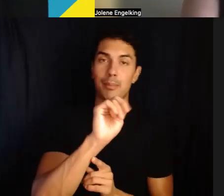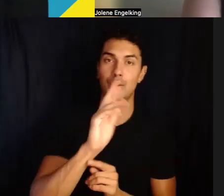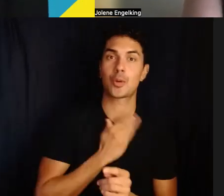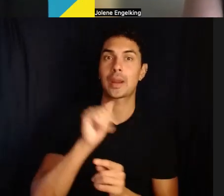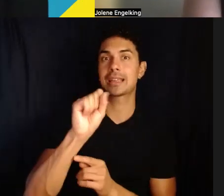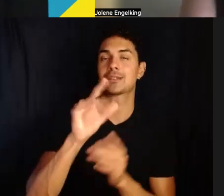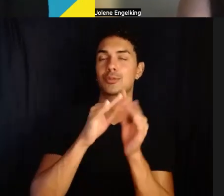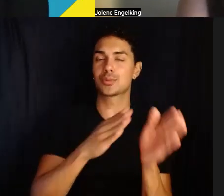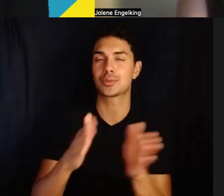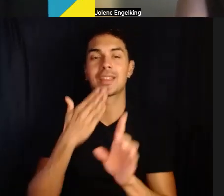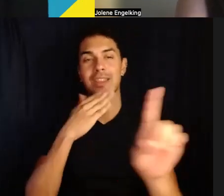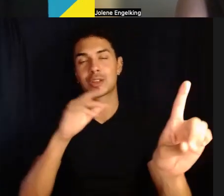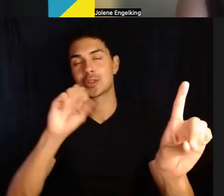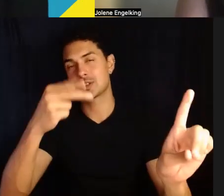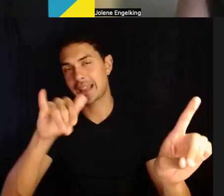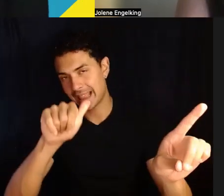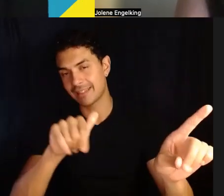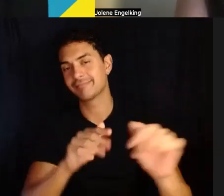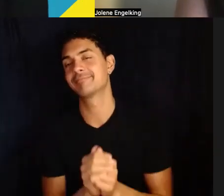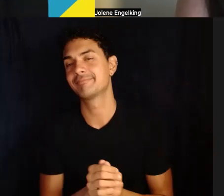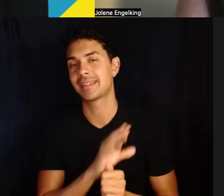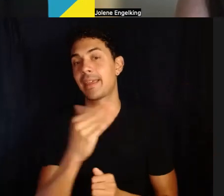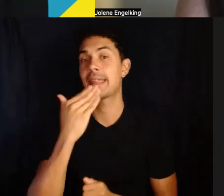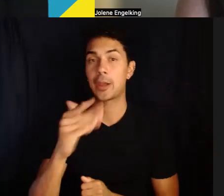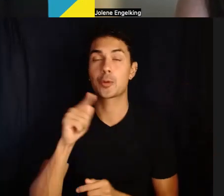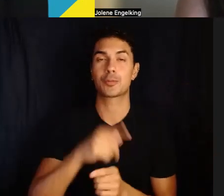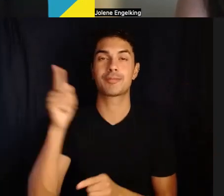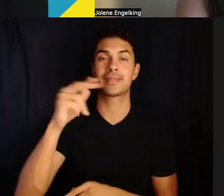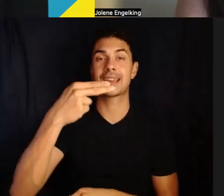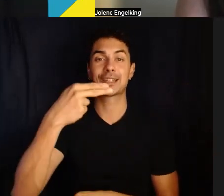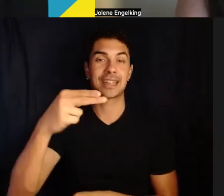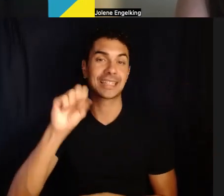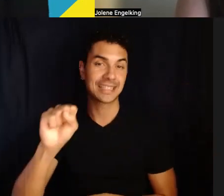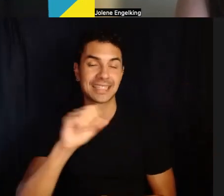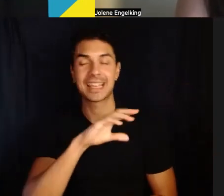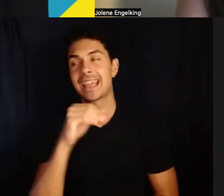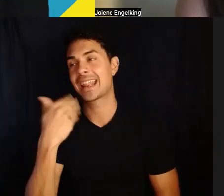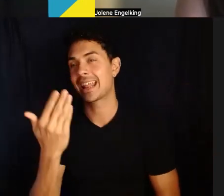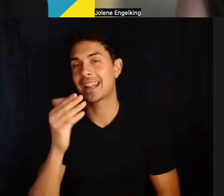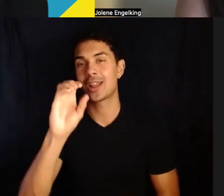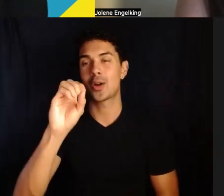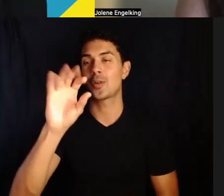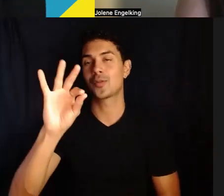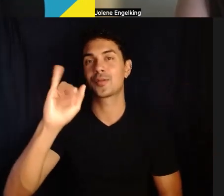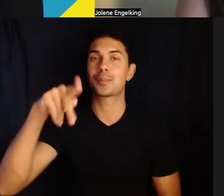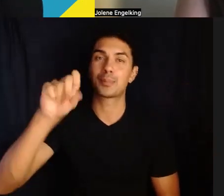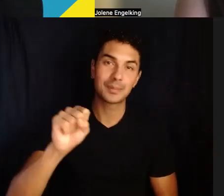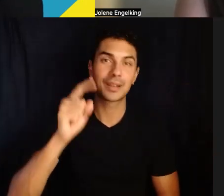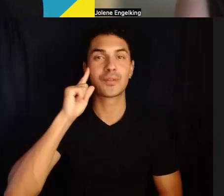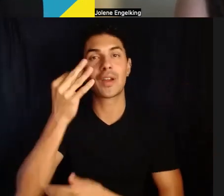again, Shayla, for being with us. And thank you to HHS and OFIPS for